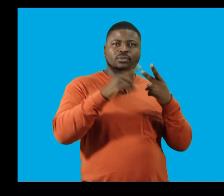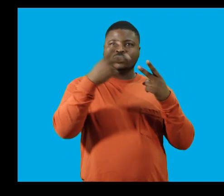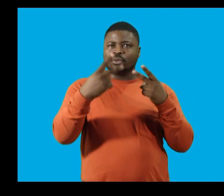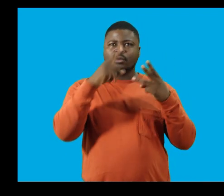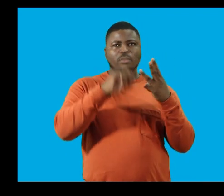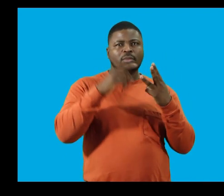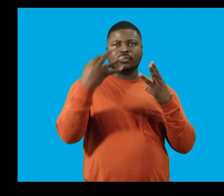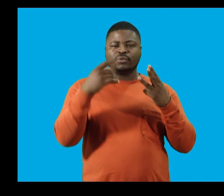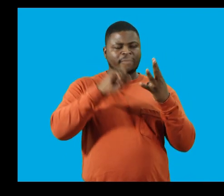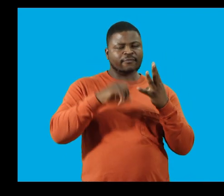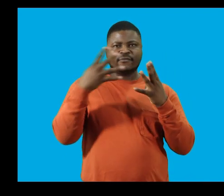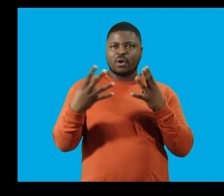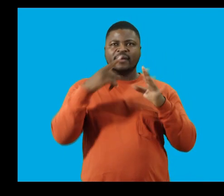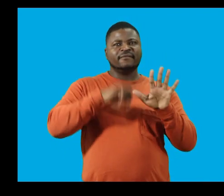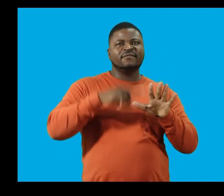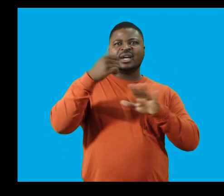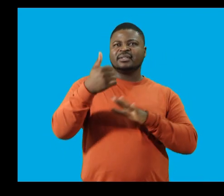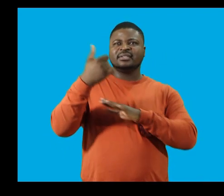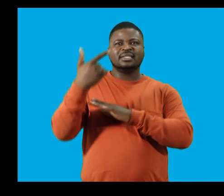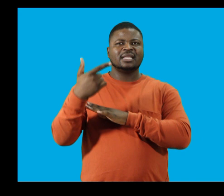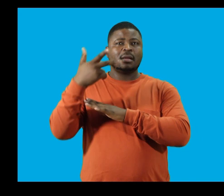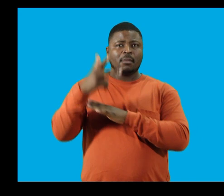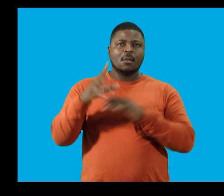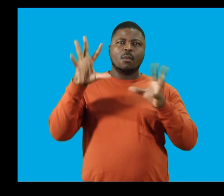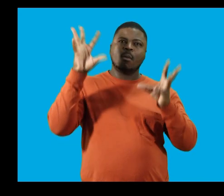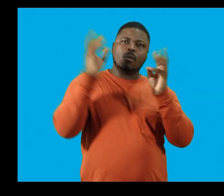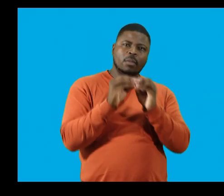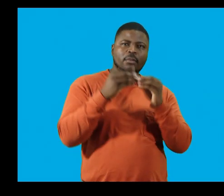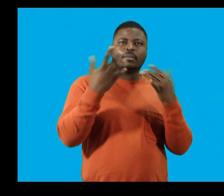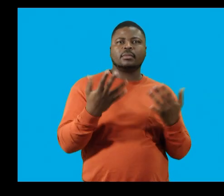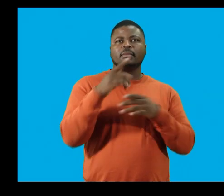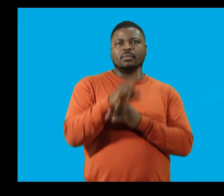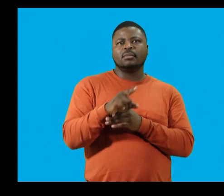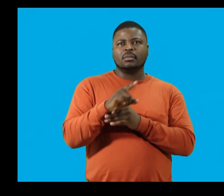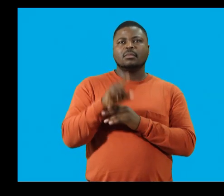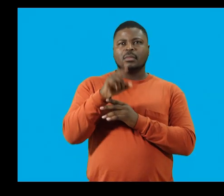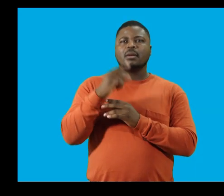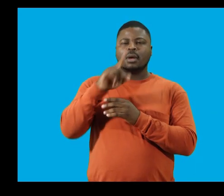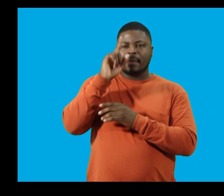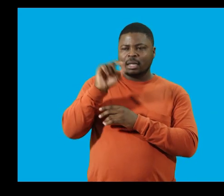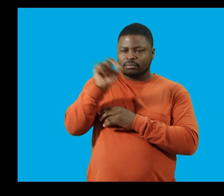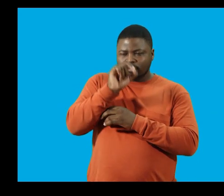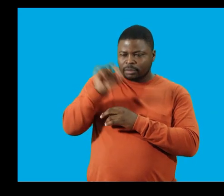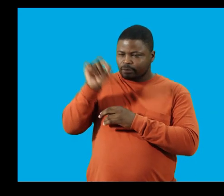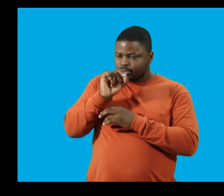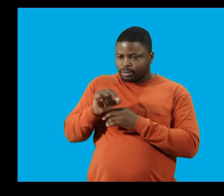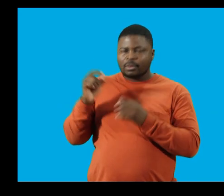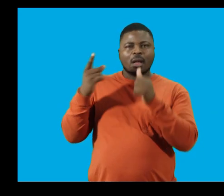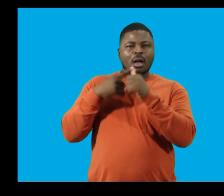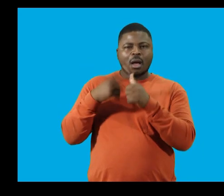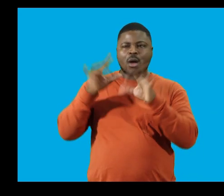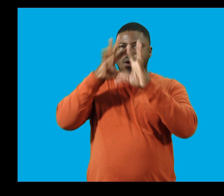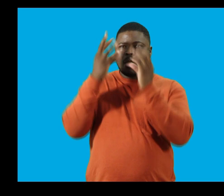it's 1, 2, 3, 4, 5. What you will be doing is you will go